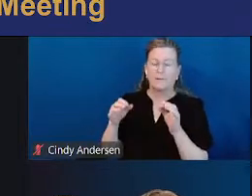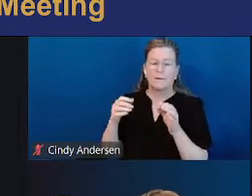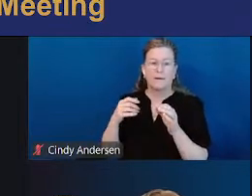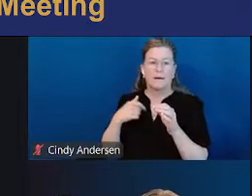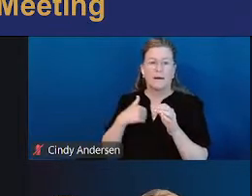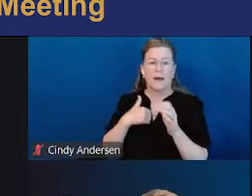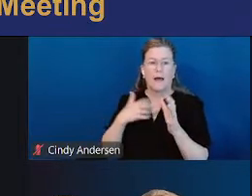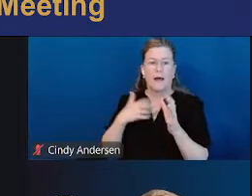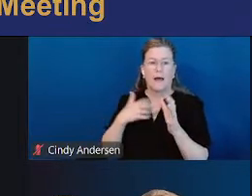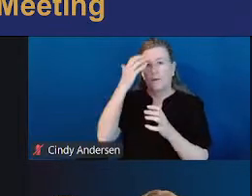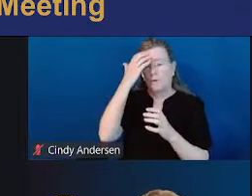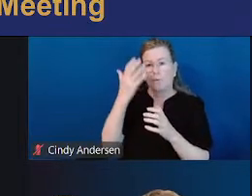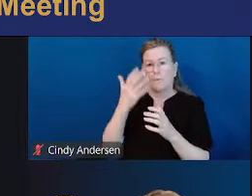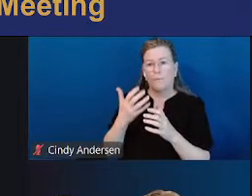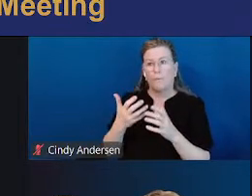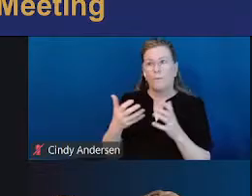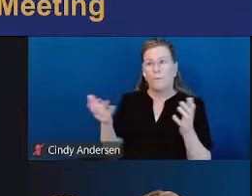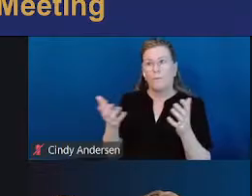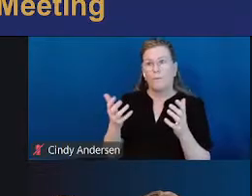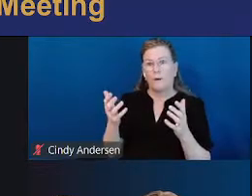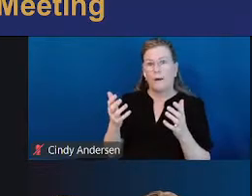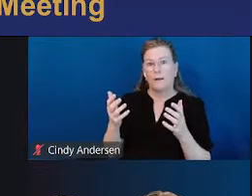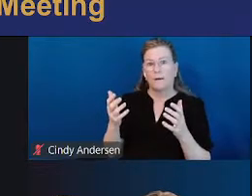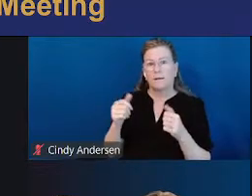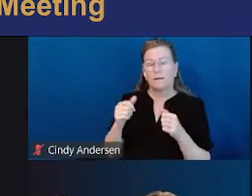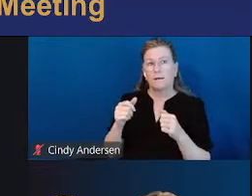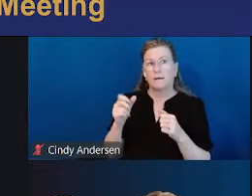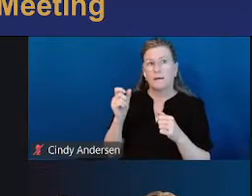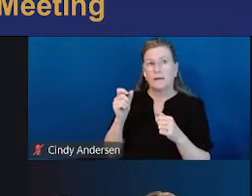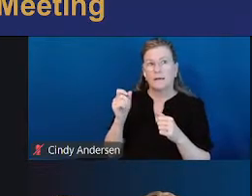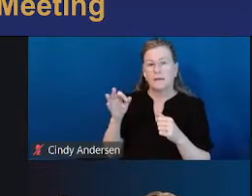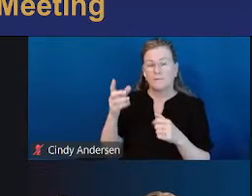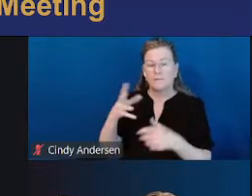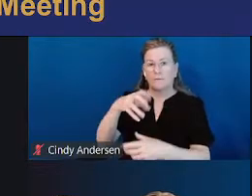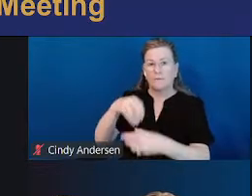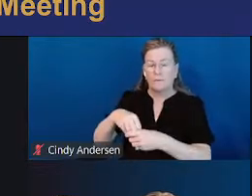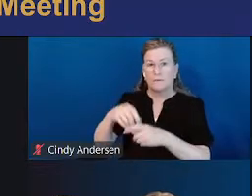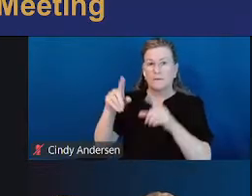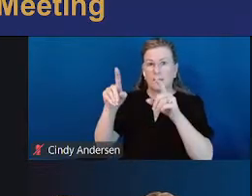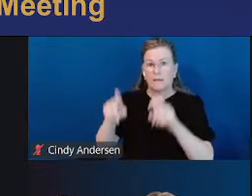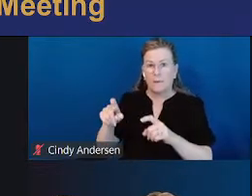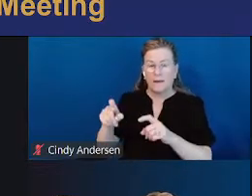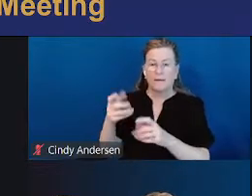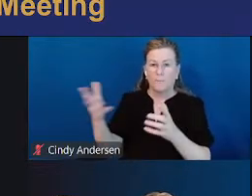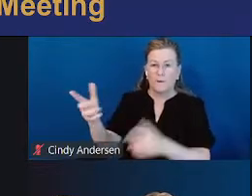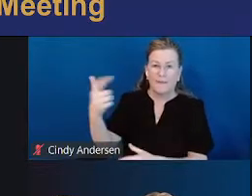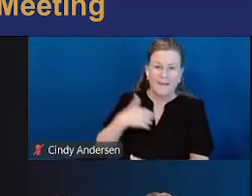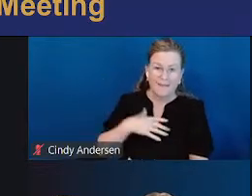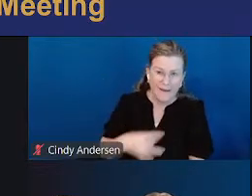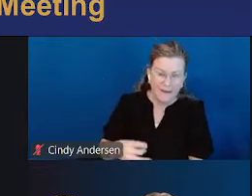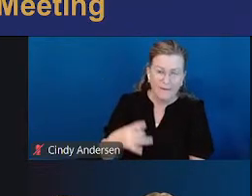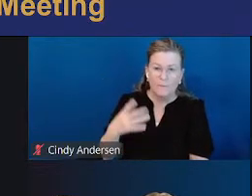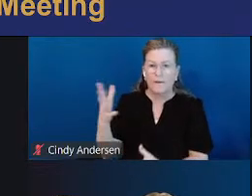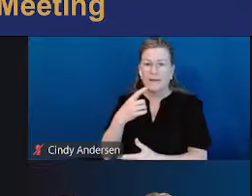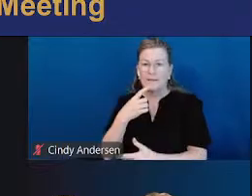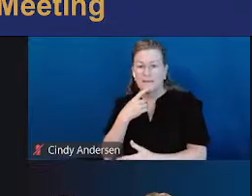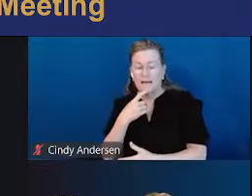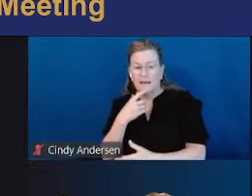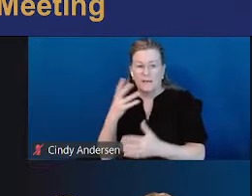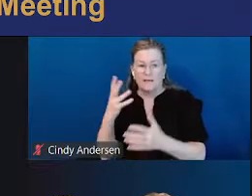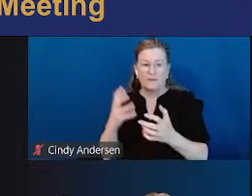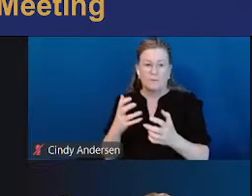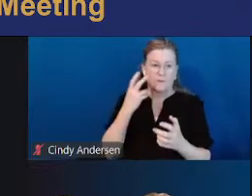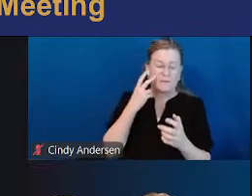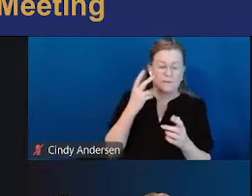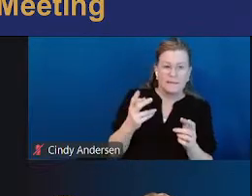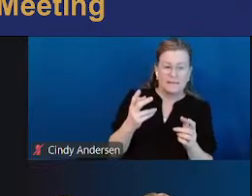know what those who do the pilot, what they say. Like, would they like it the way it is? Would they like to see